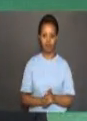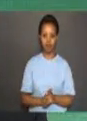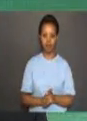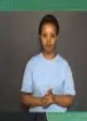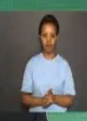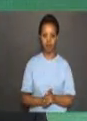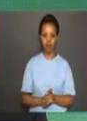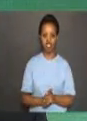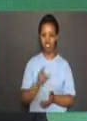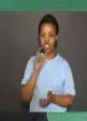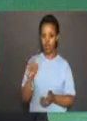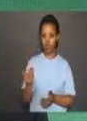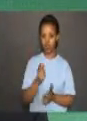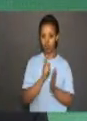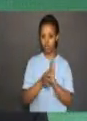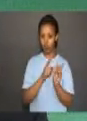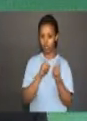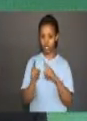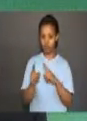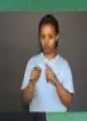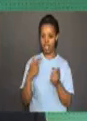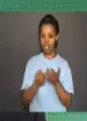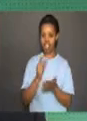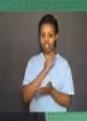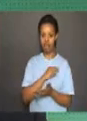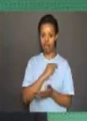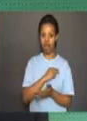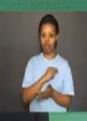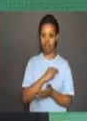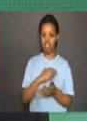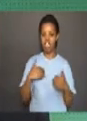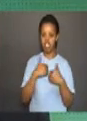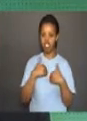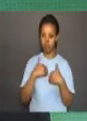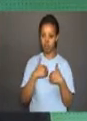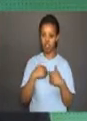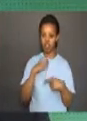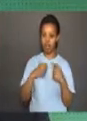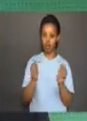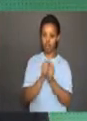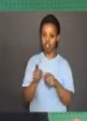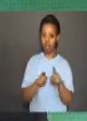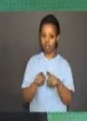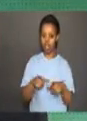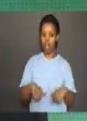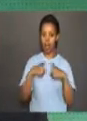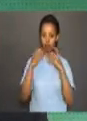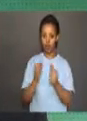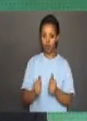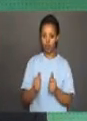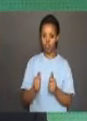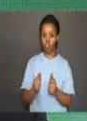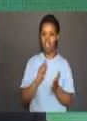A few examples of traits that help animals survive are a zebra's